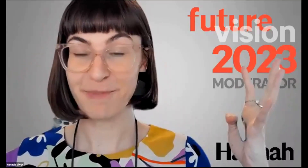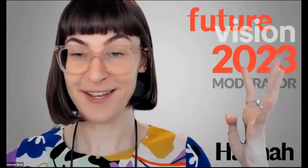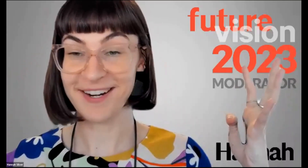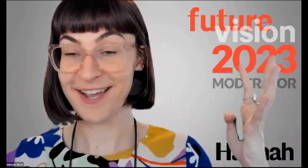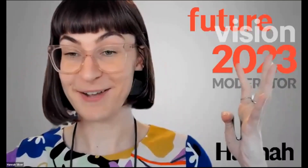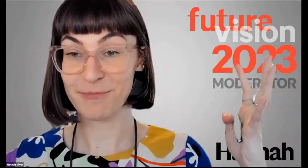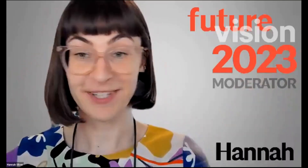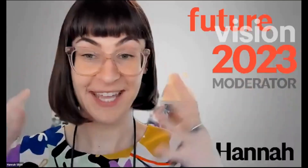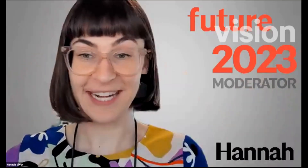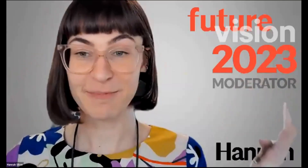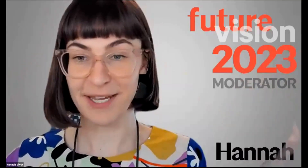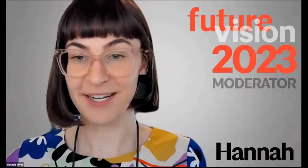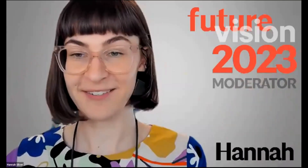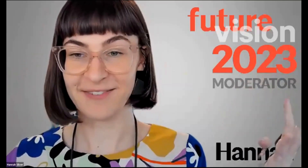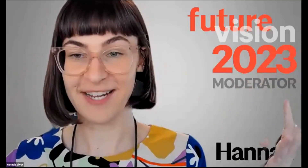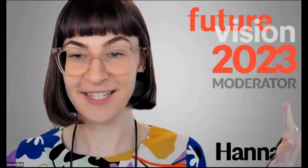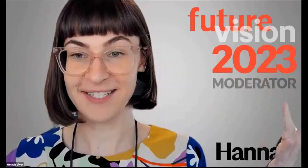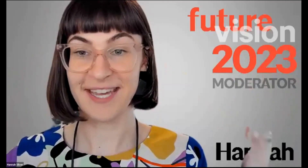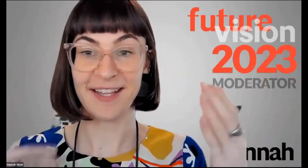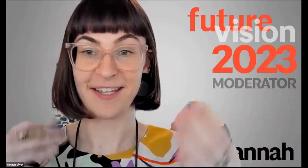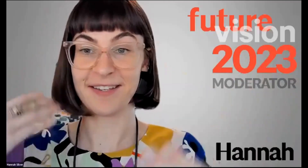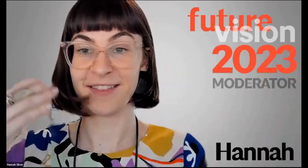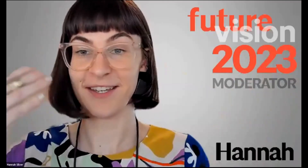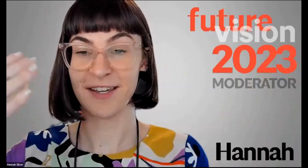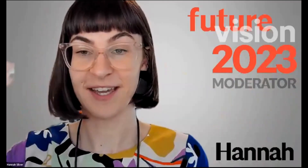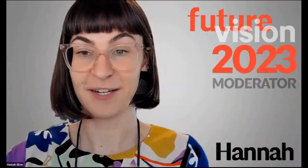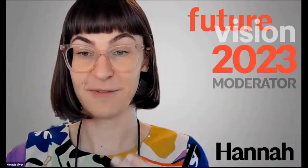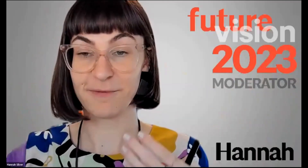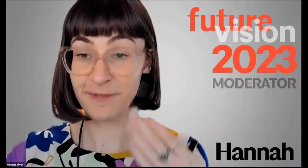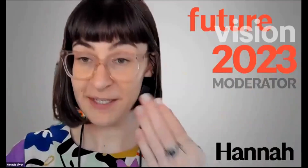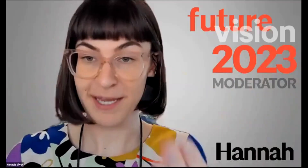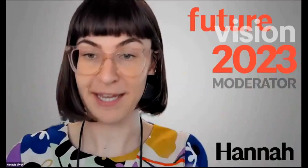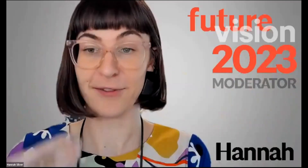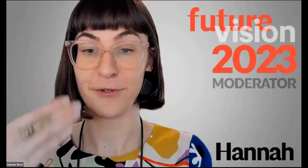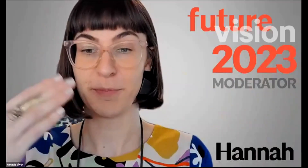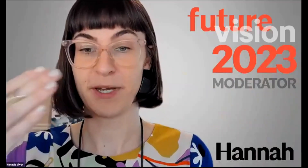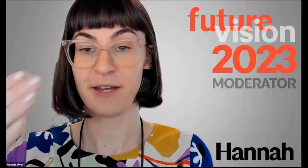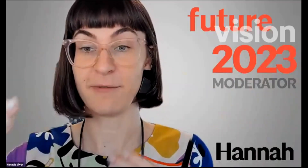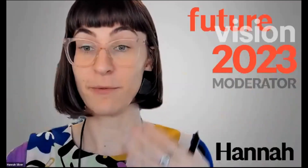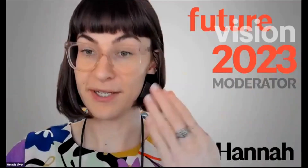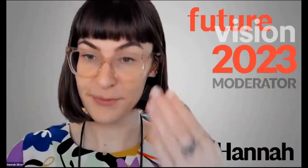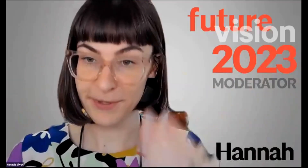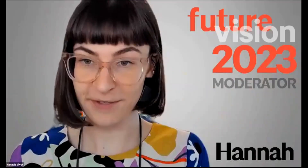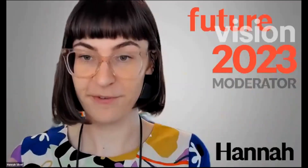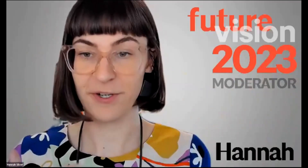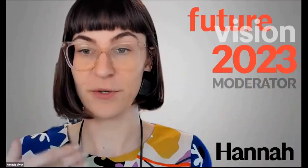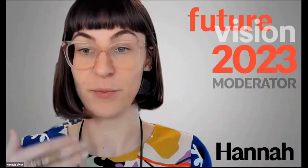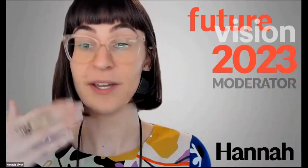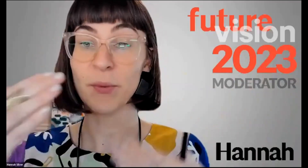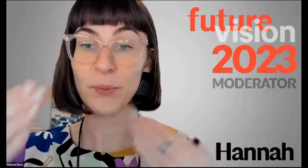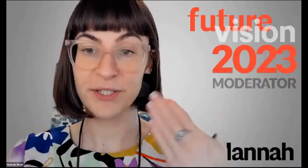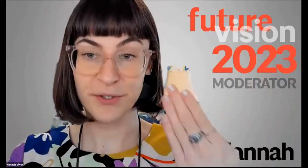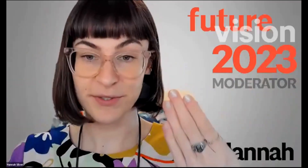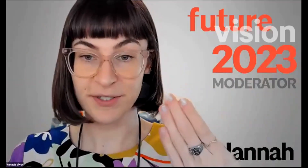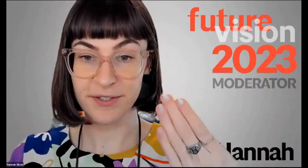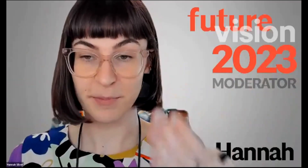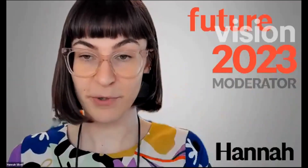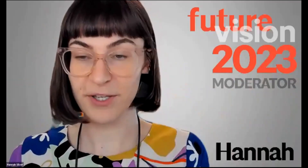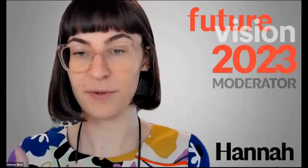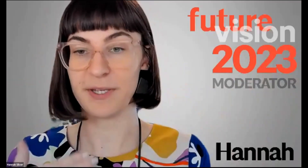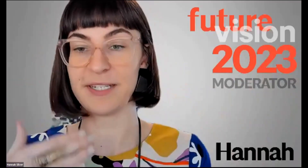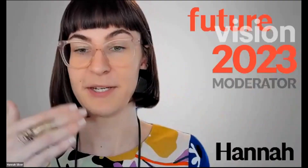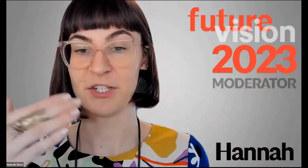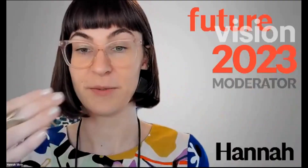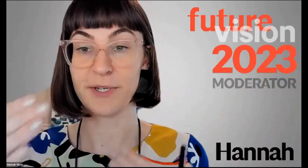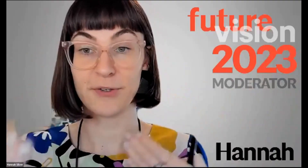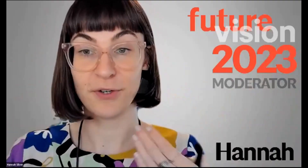deaf, but really anybody, right? Is that like the kind of feedback loop of what is working for you? What can we do to support